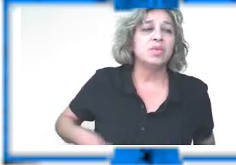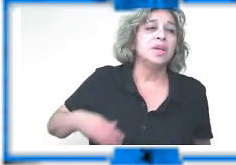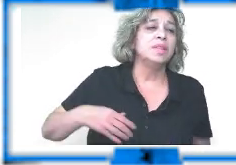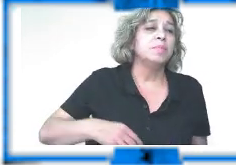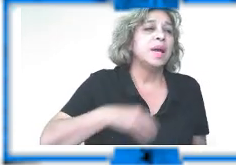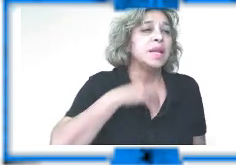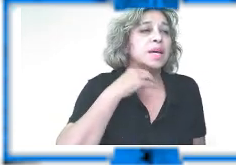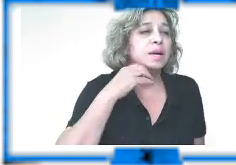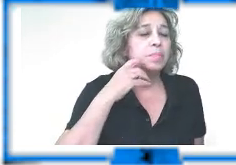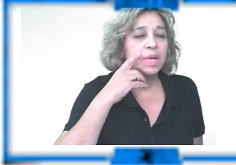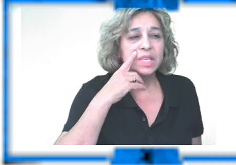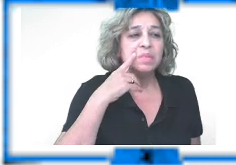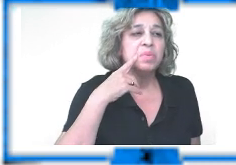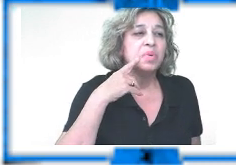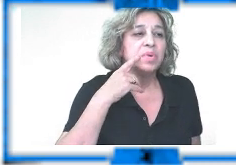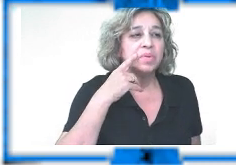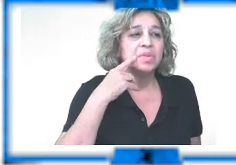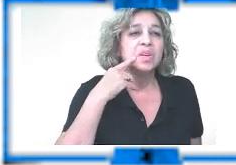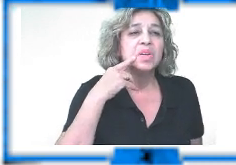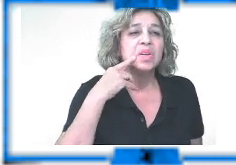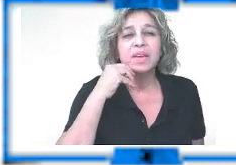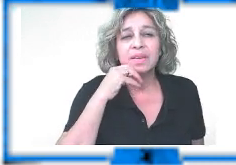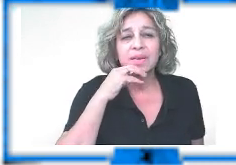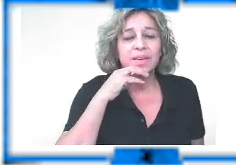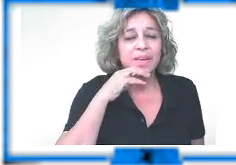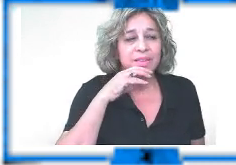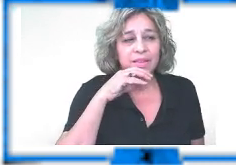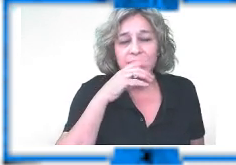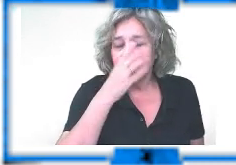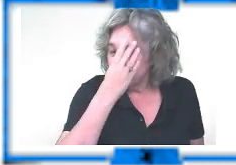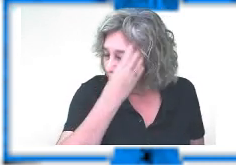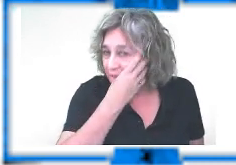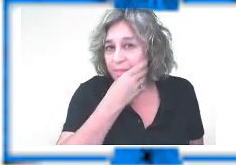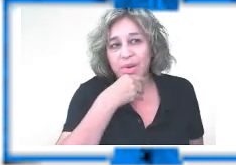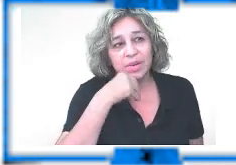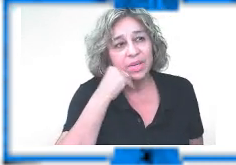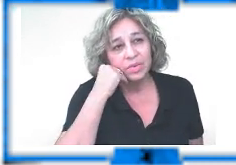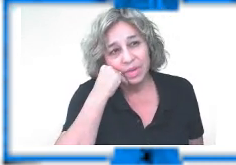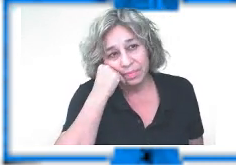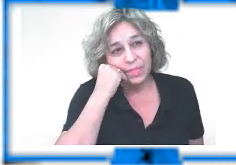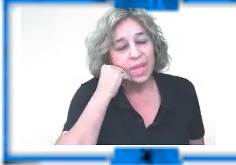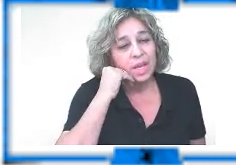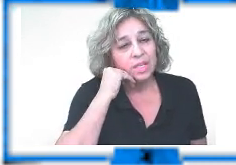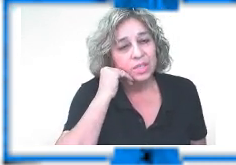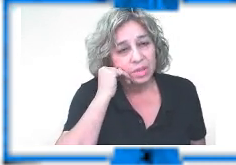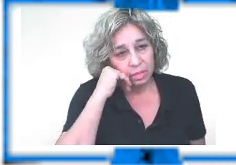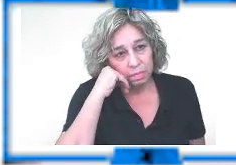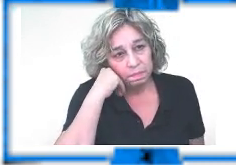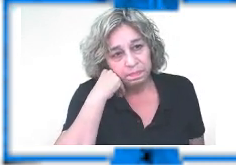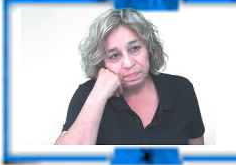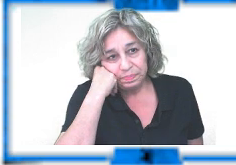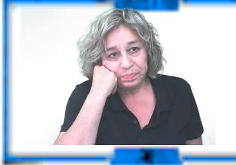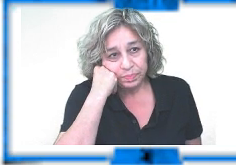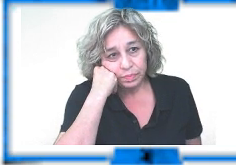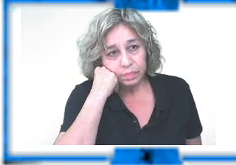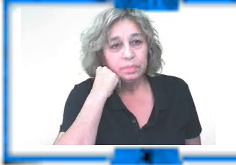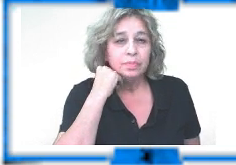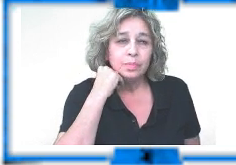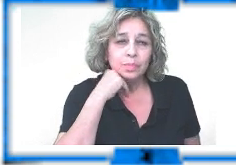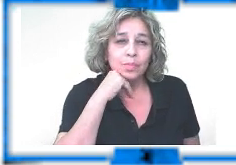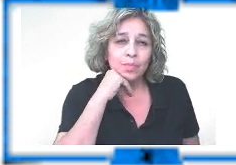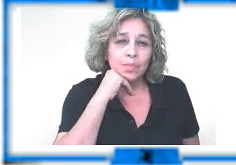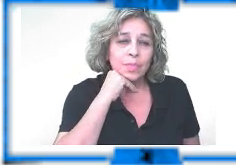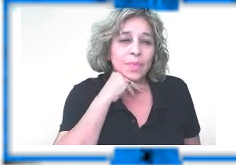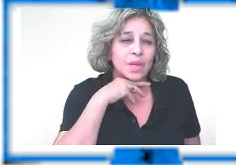So in the mining companies in Peru, you know, they keep condoning. So